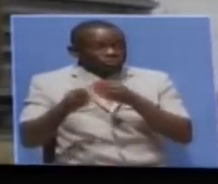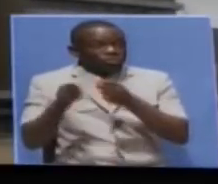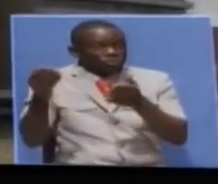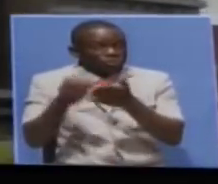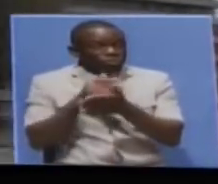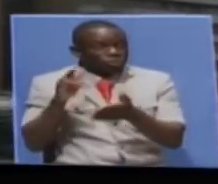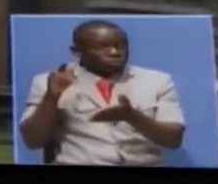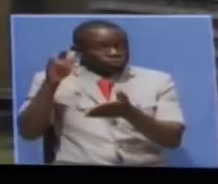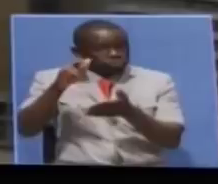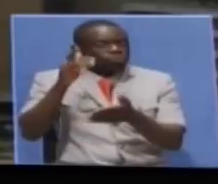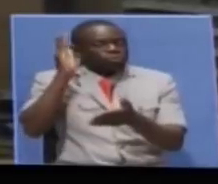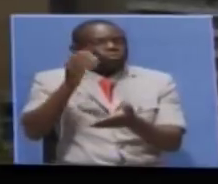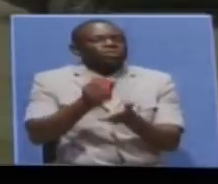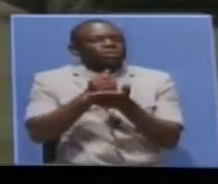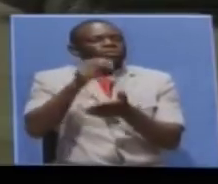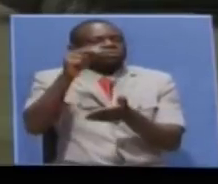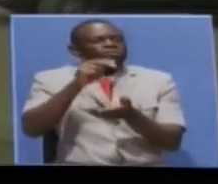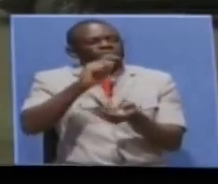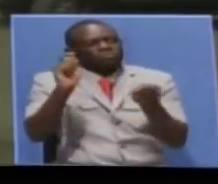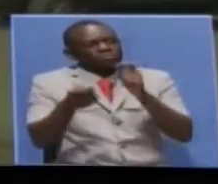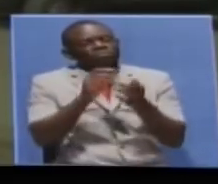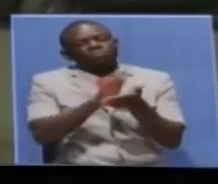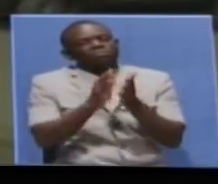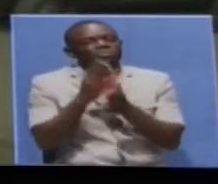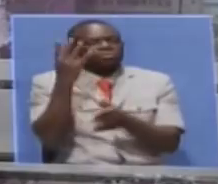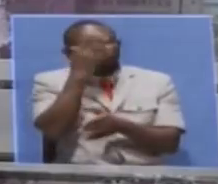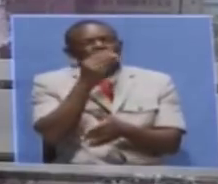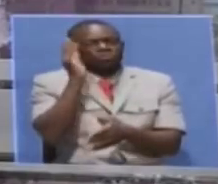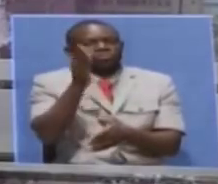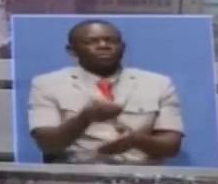Tamara Mswala, ZNBC News in Ndola.